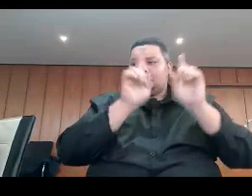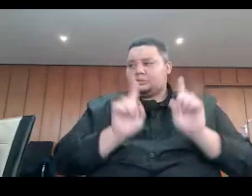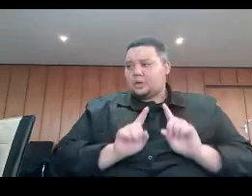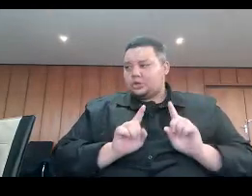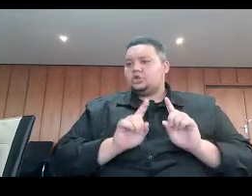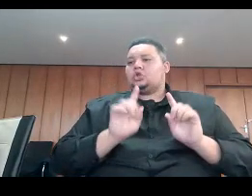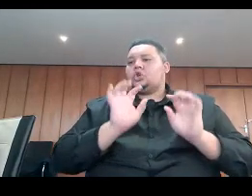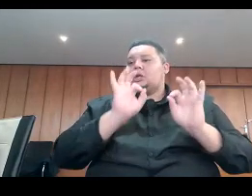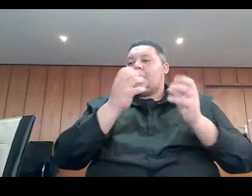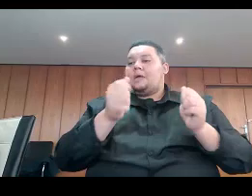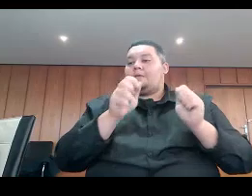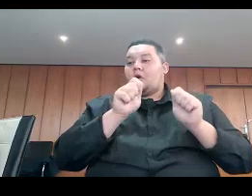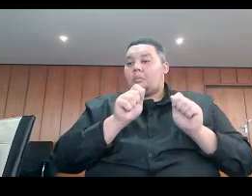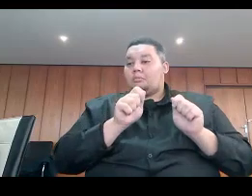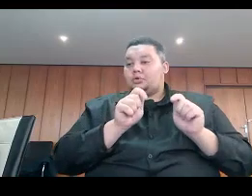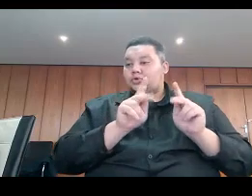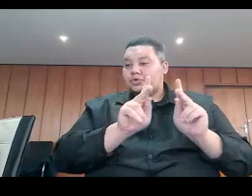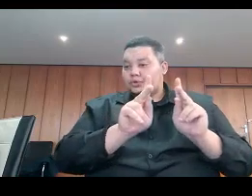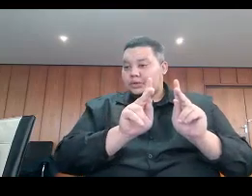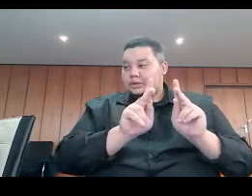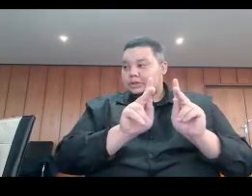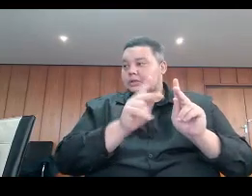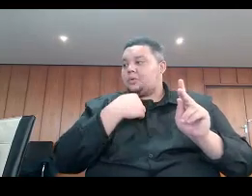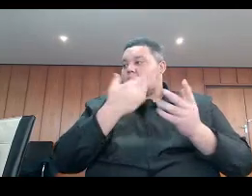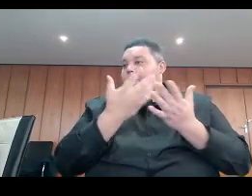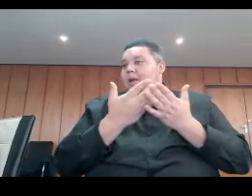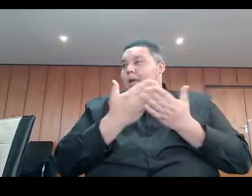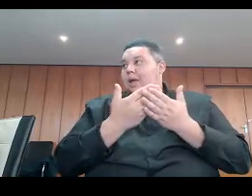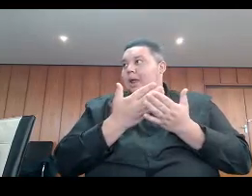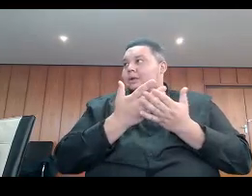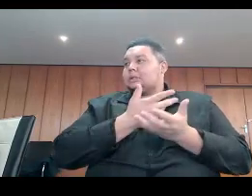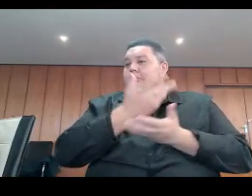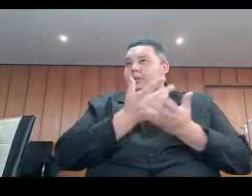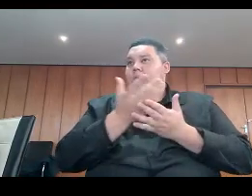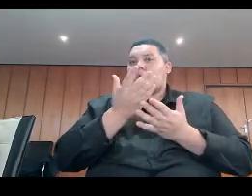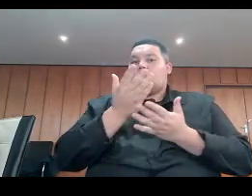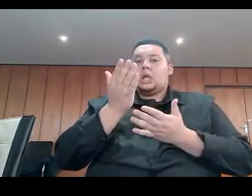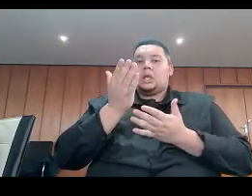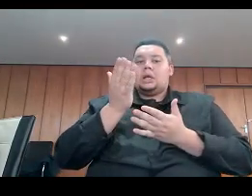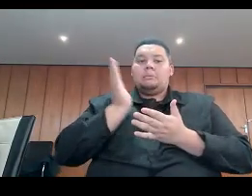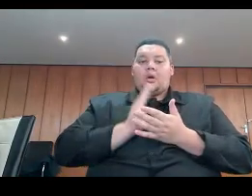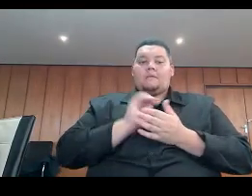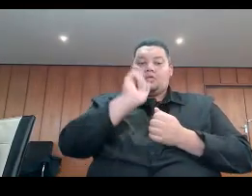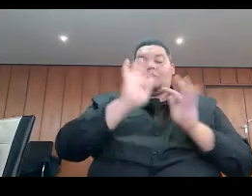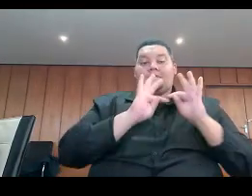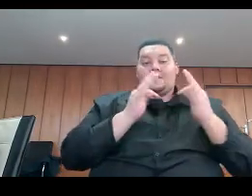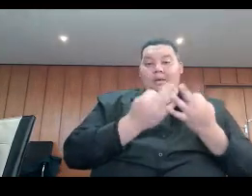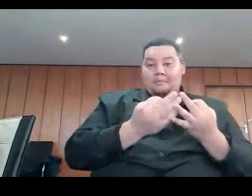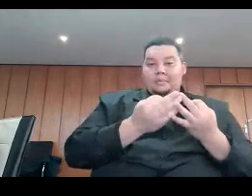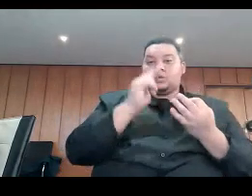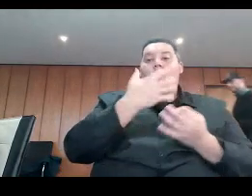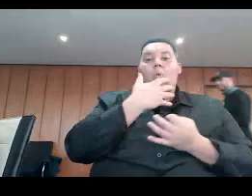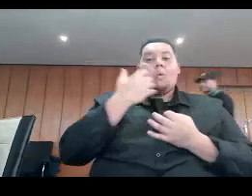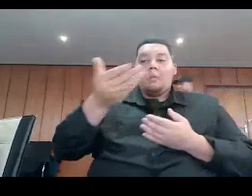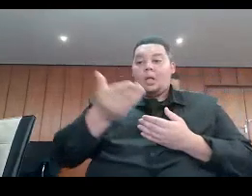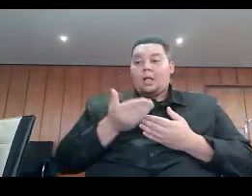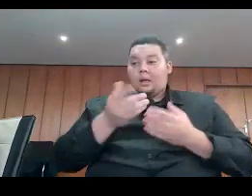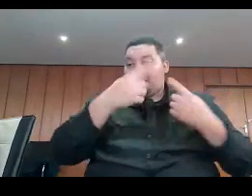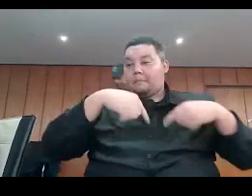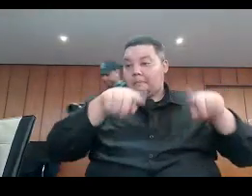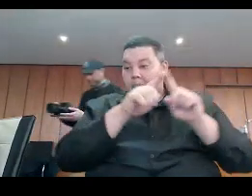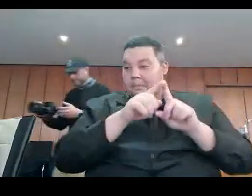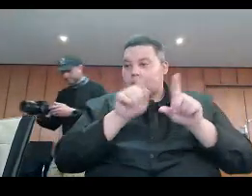the opportunity to speak in front of your family. And so a very warm welcome to you